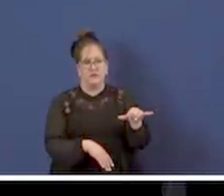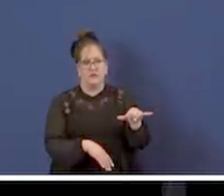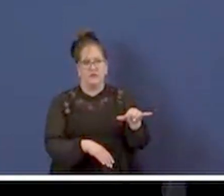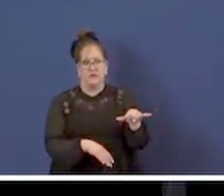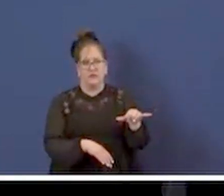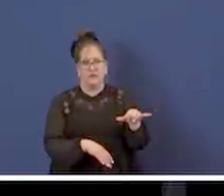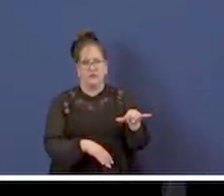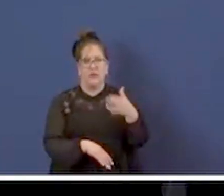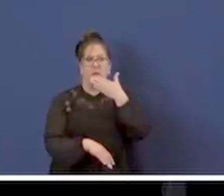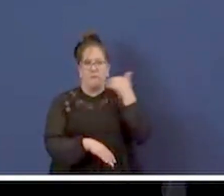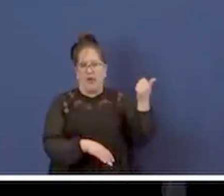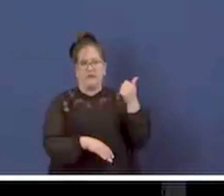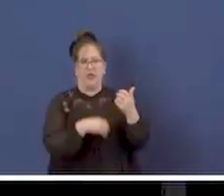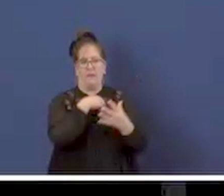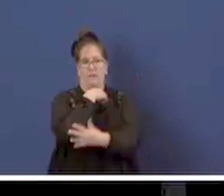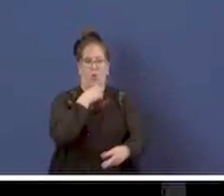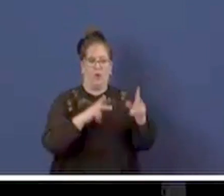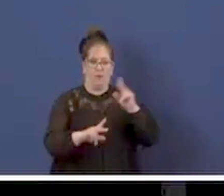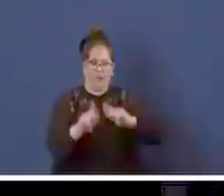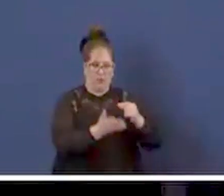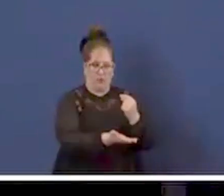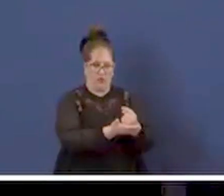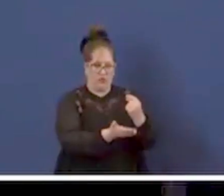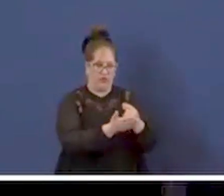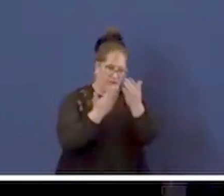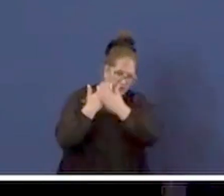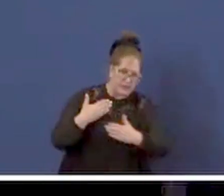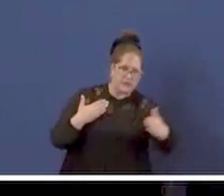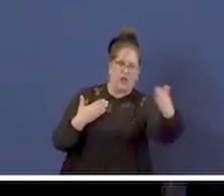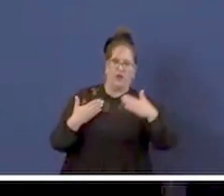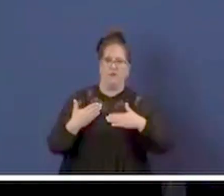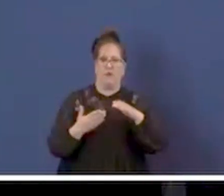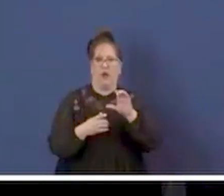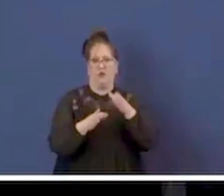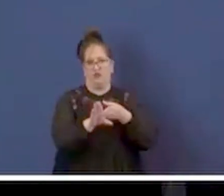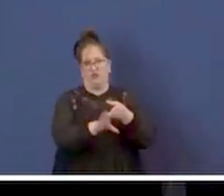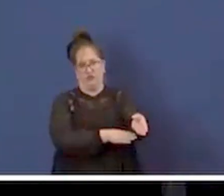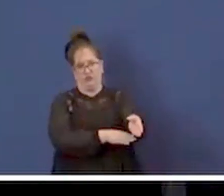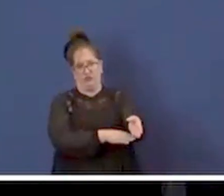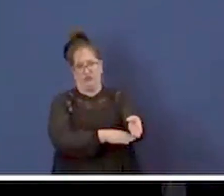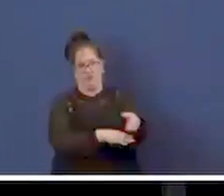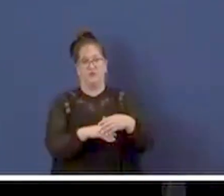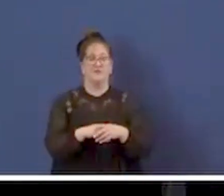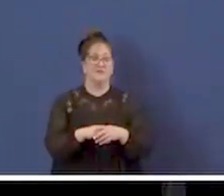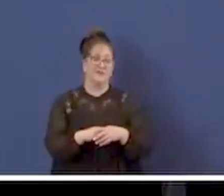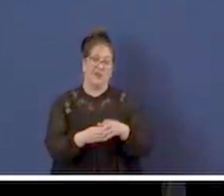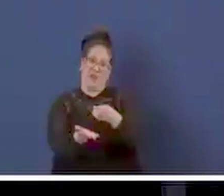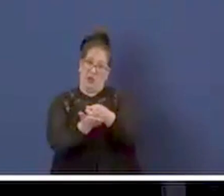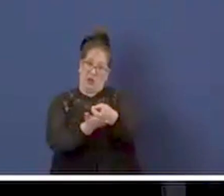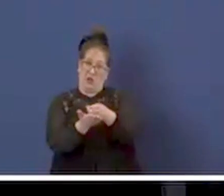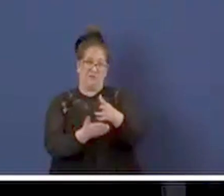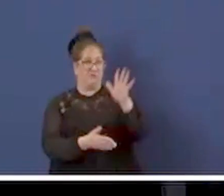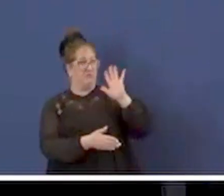the entirety of my career. That was the best we would treat them. The truth of the matter is